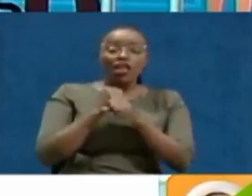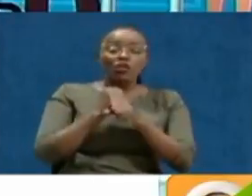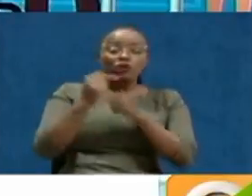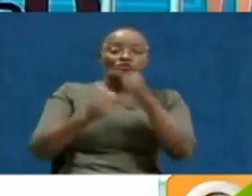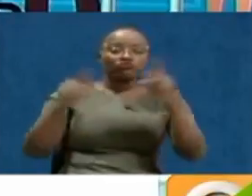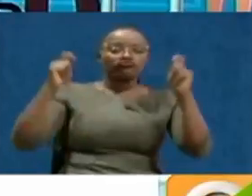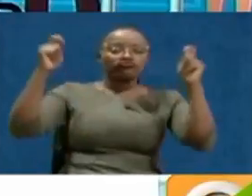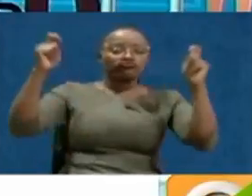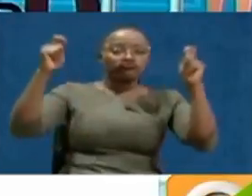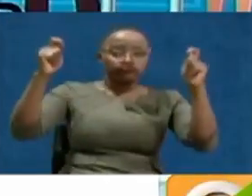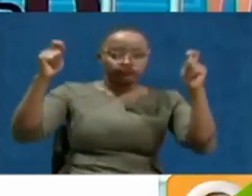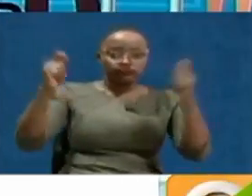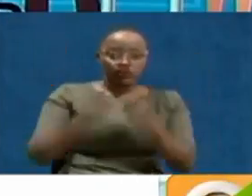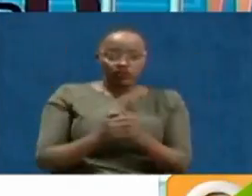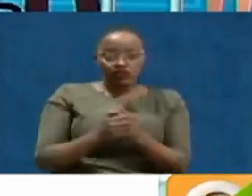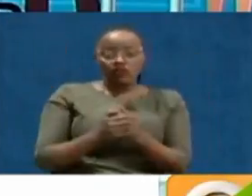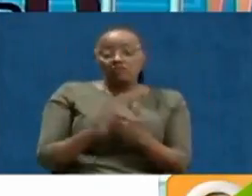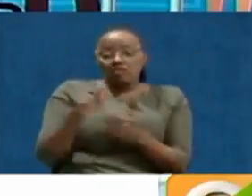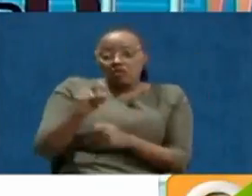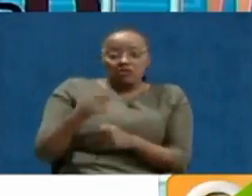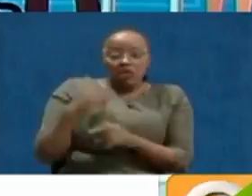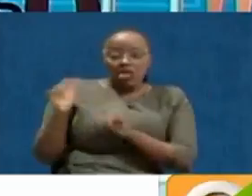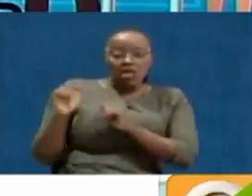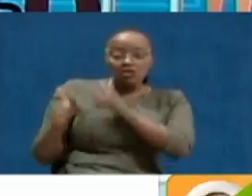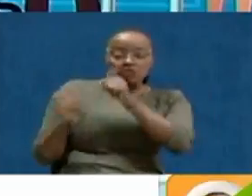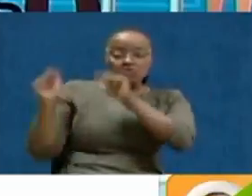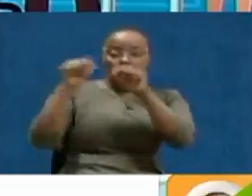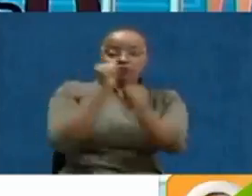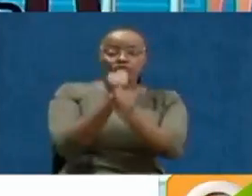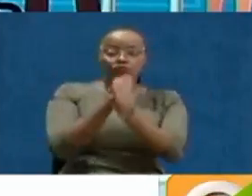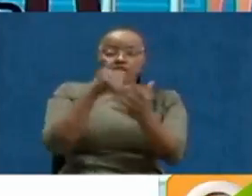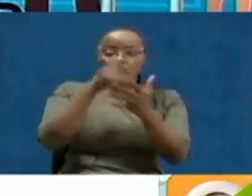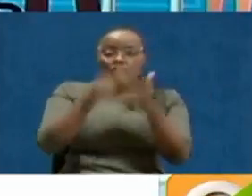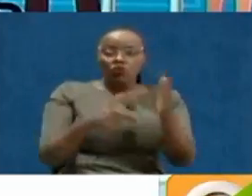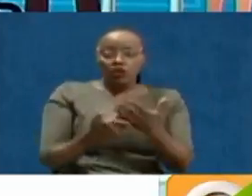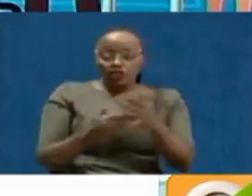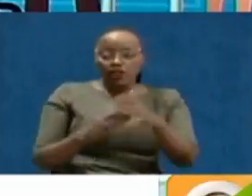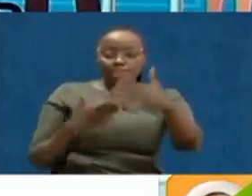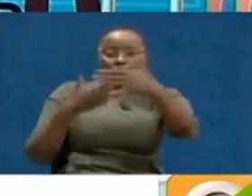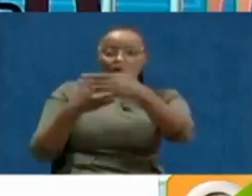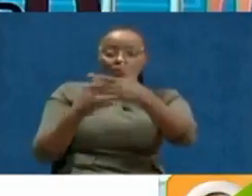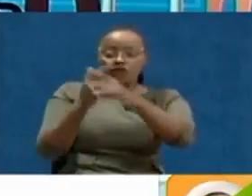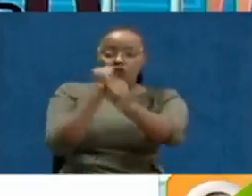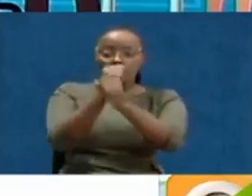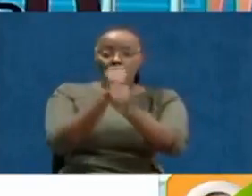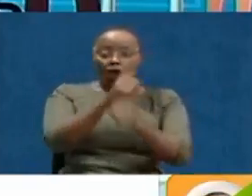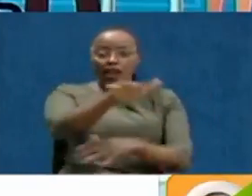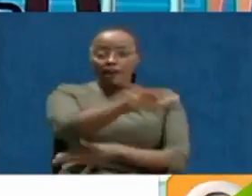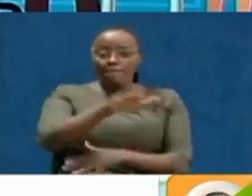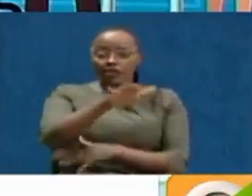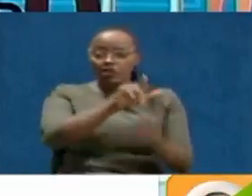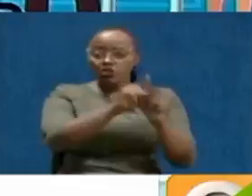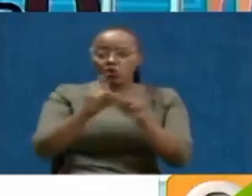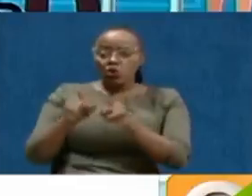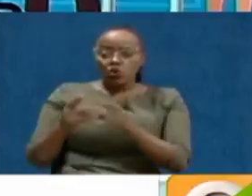strike for quote-unquote absconding duty. The disciplinary measures include locking the medics out of their workstations